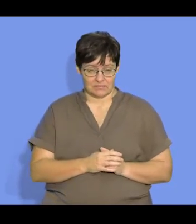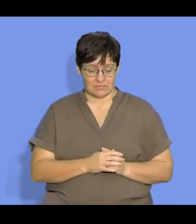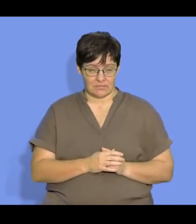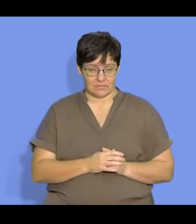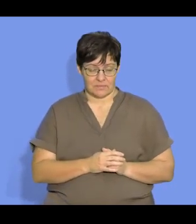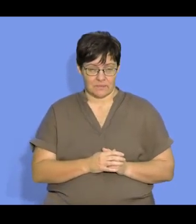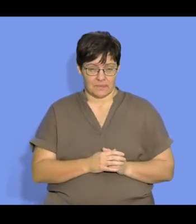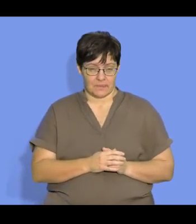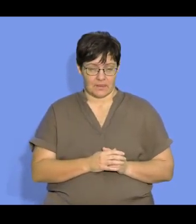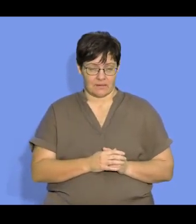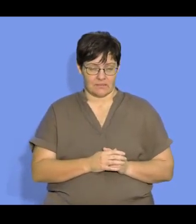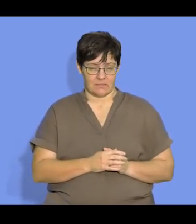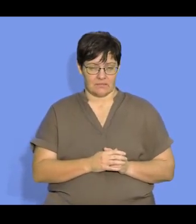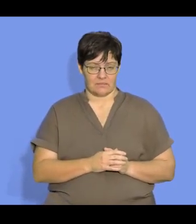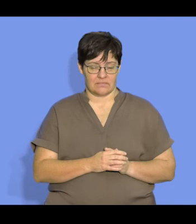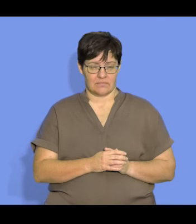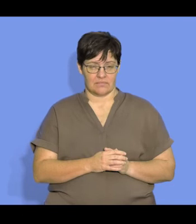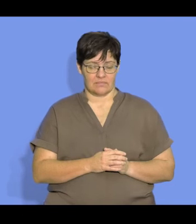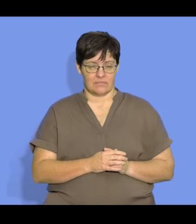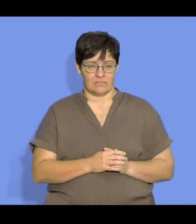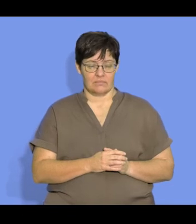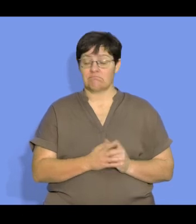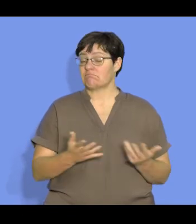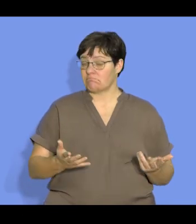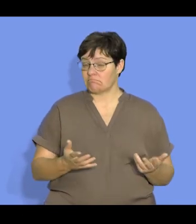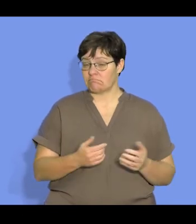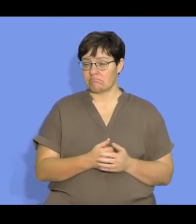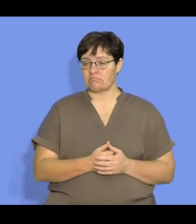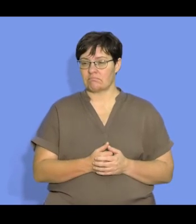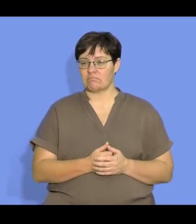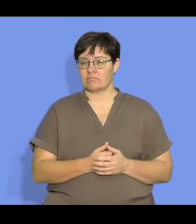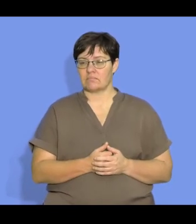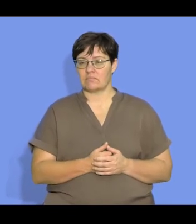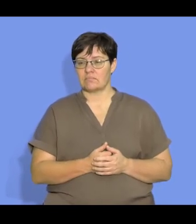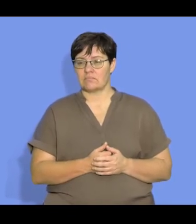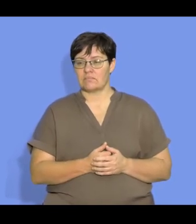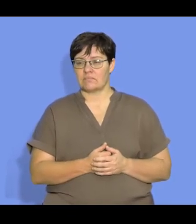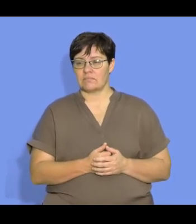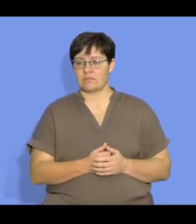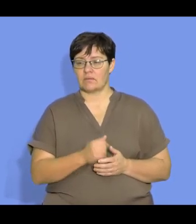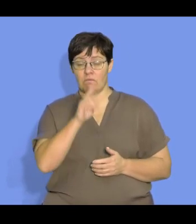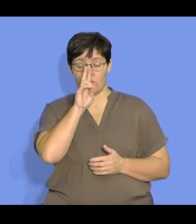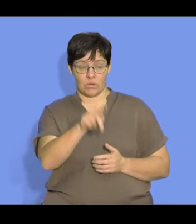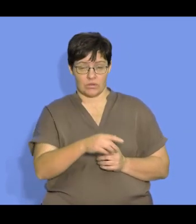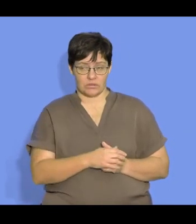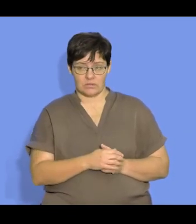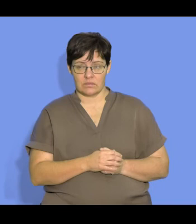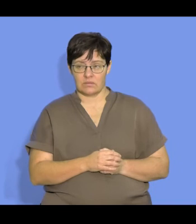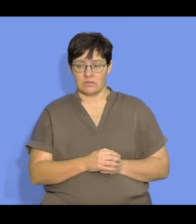curve that we have. So when we look